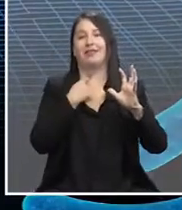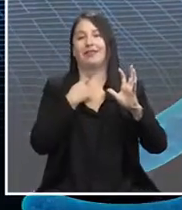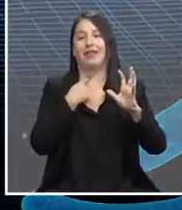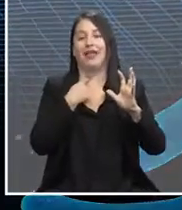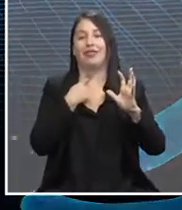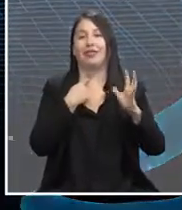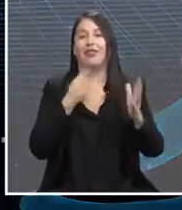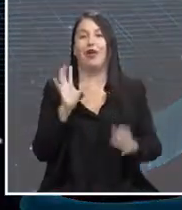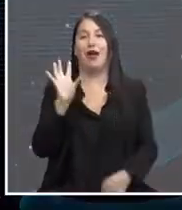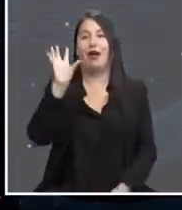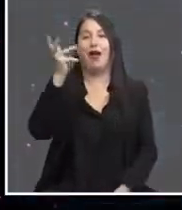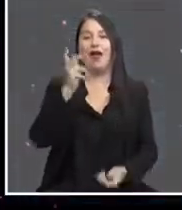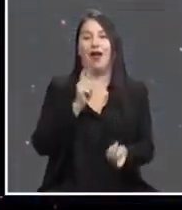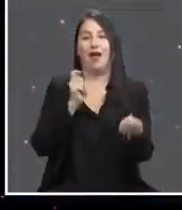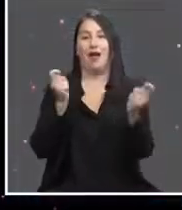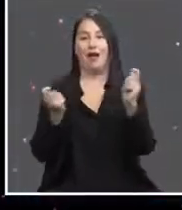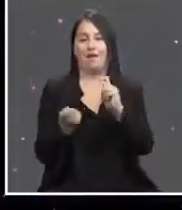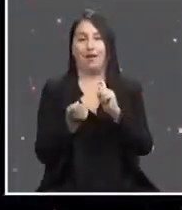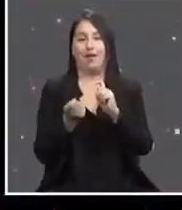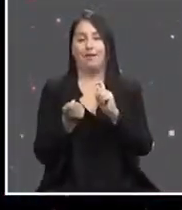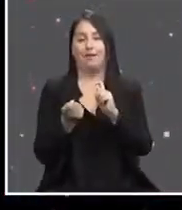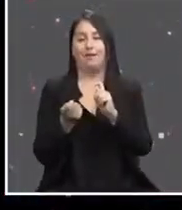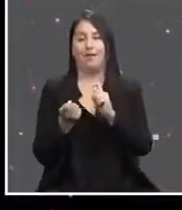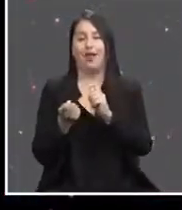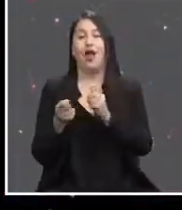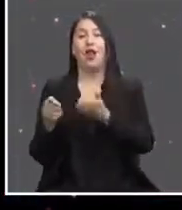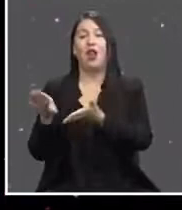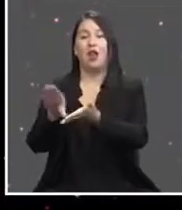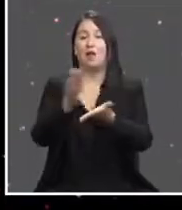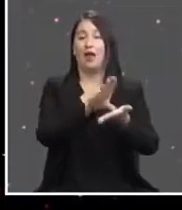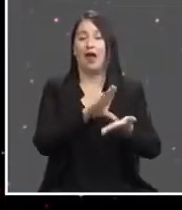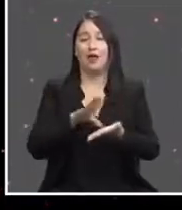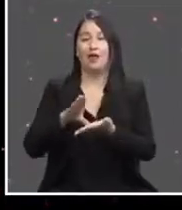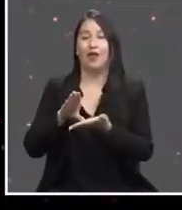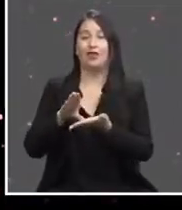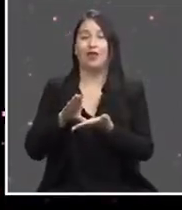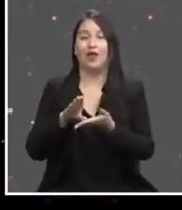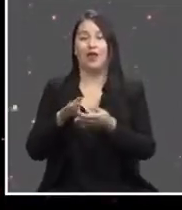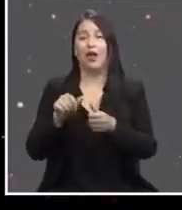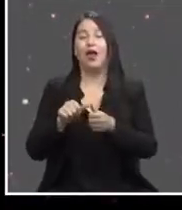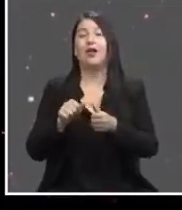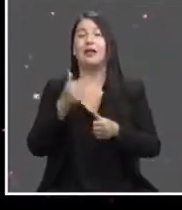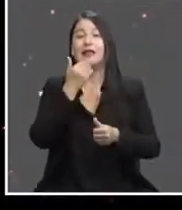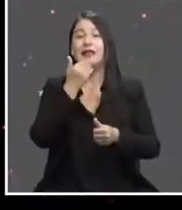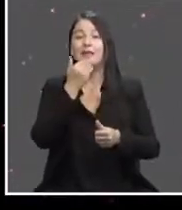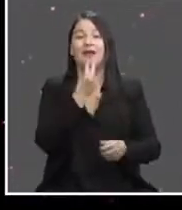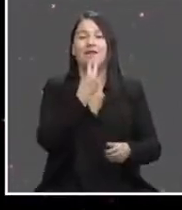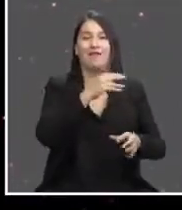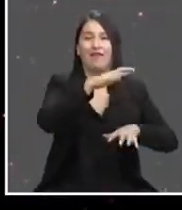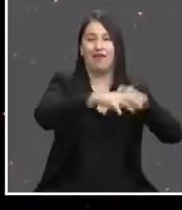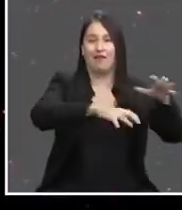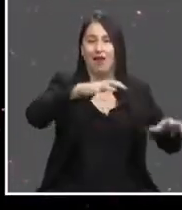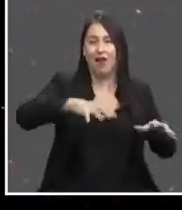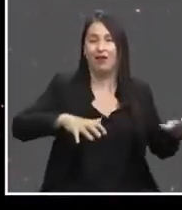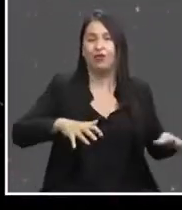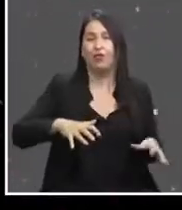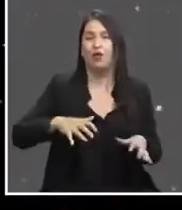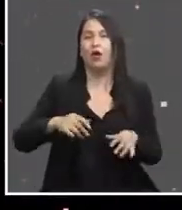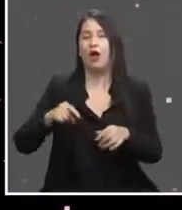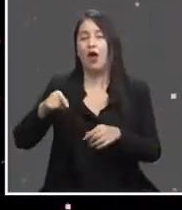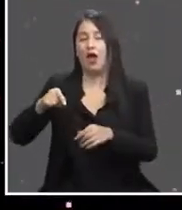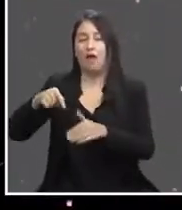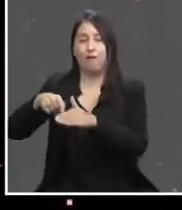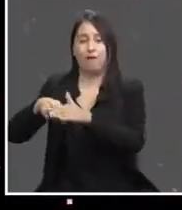our highest mountain peaks to the depths of our deepest oceans. Places that have never been